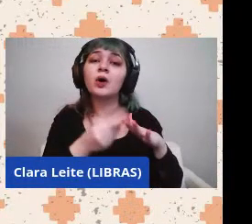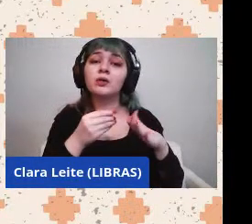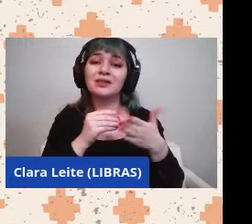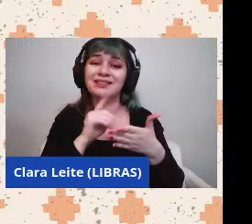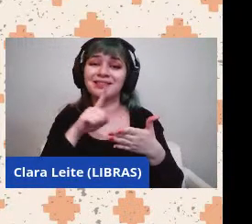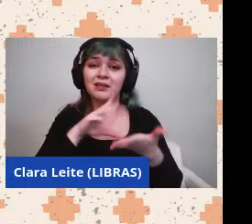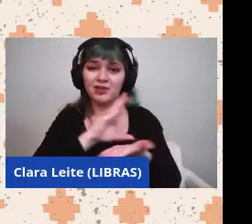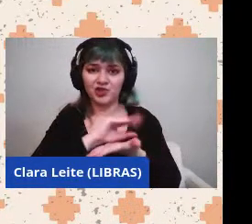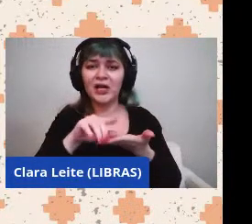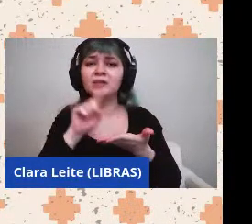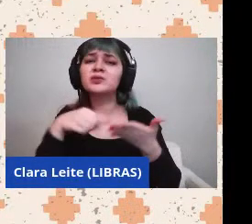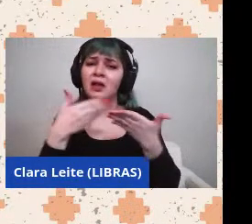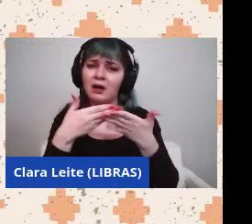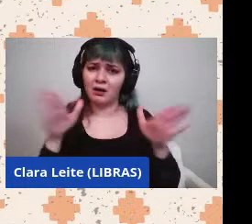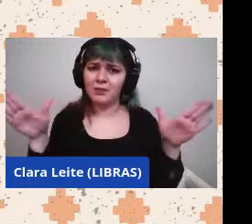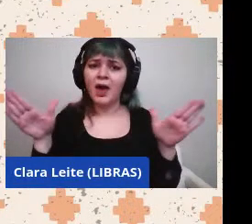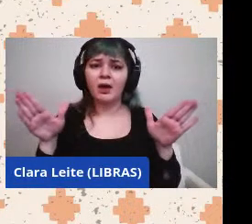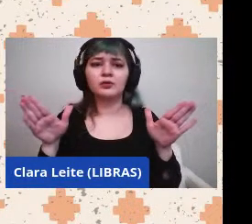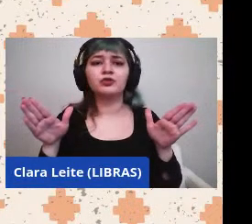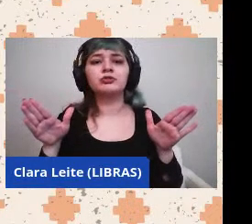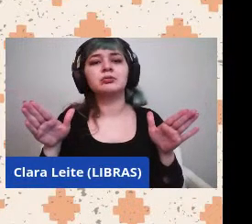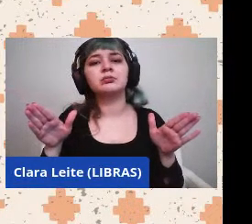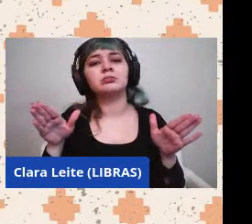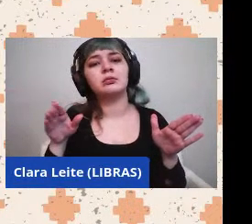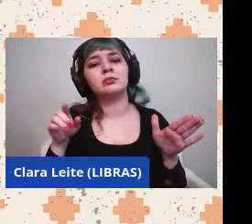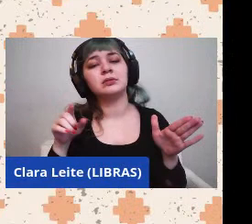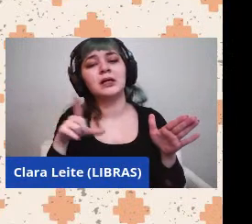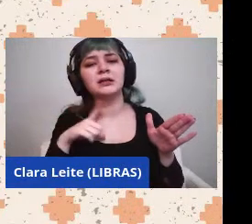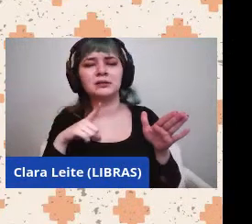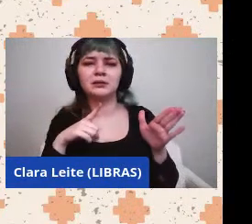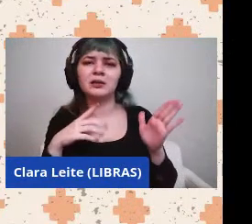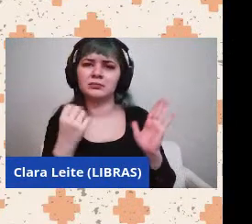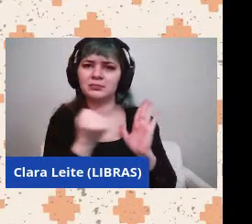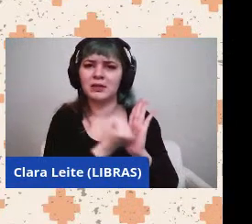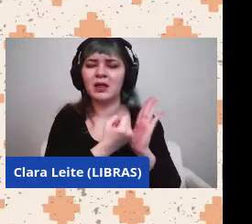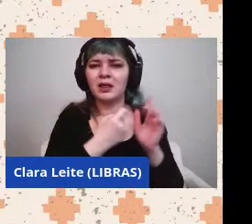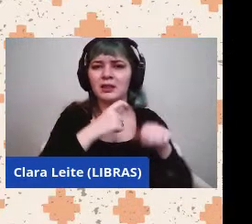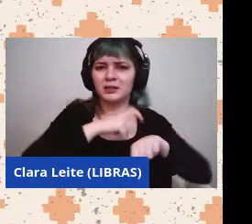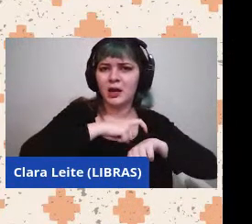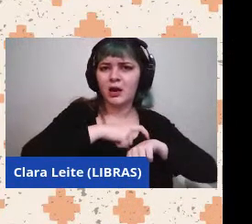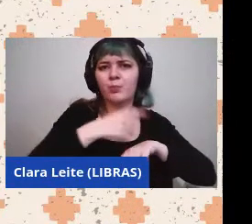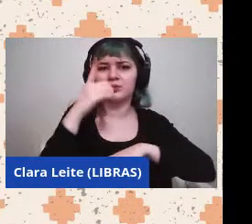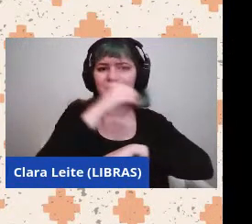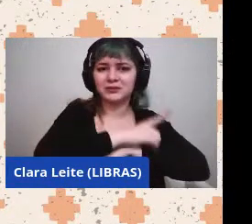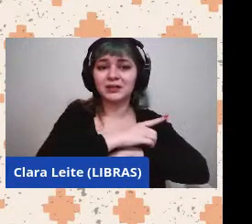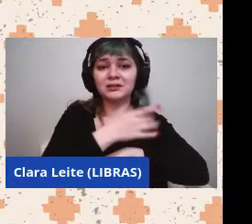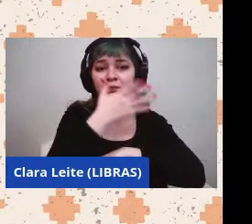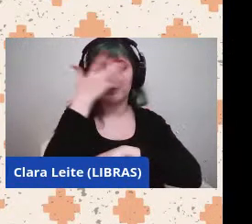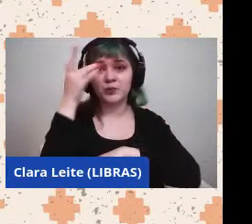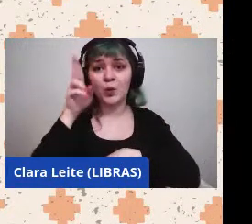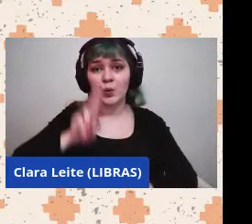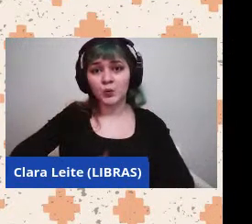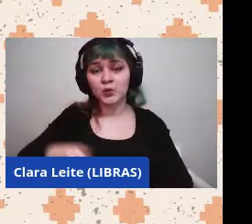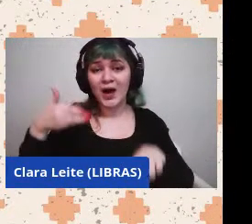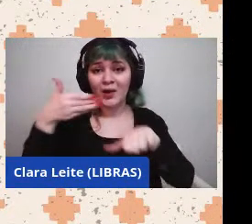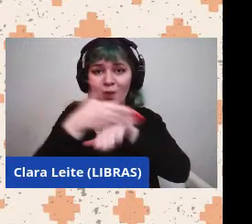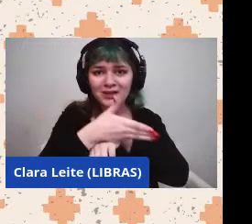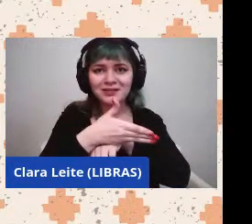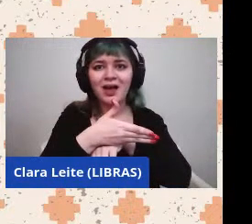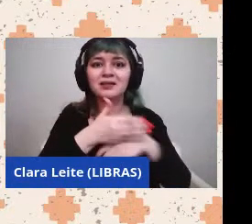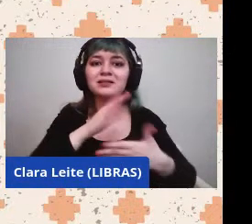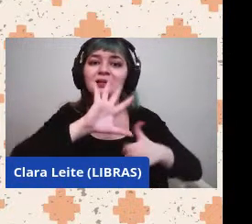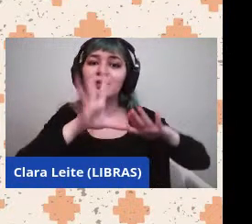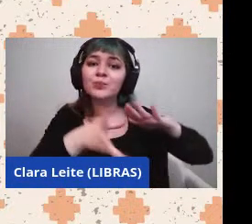repository. The work is time and date stamped. Users who enter that repository are guided